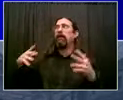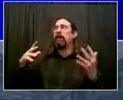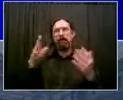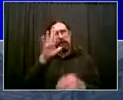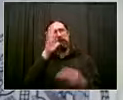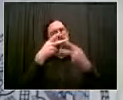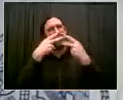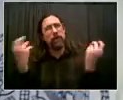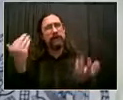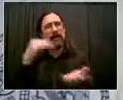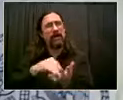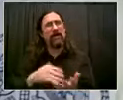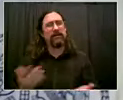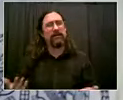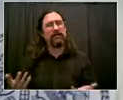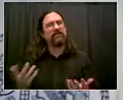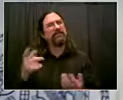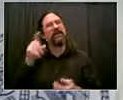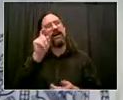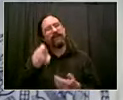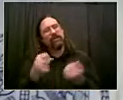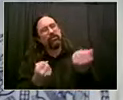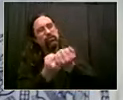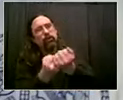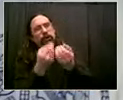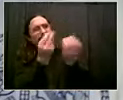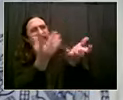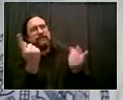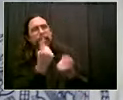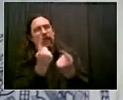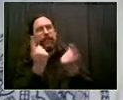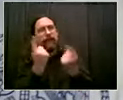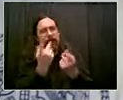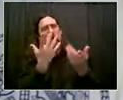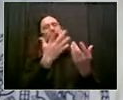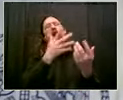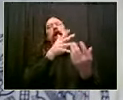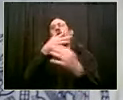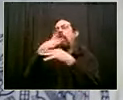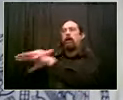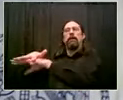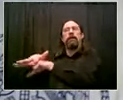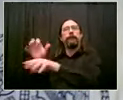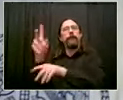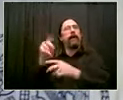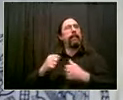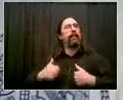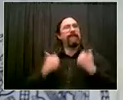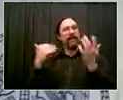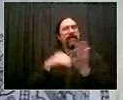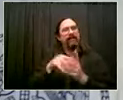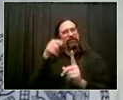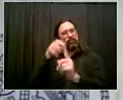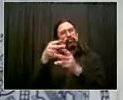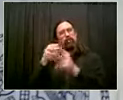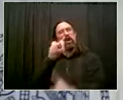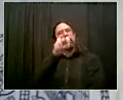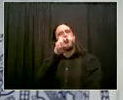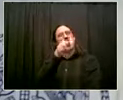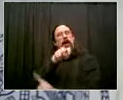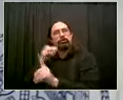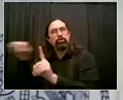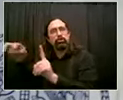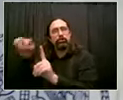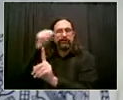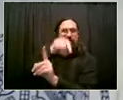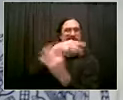the Assembly member who is carrying this bill. I want to thank her. I've known her for a long time. She fights so hard for her community. She's from her community,